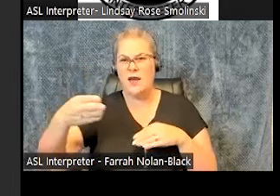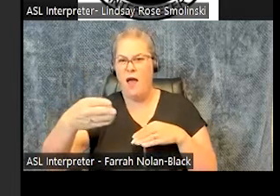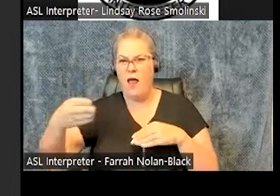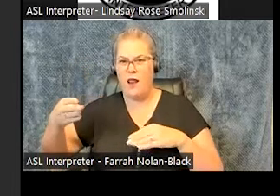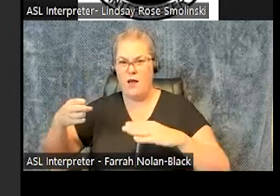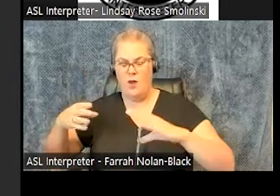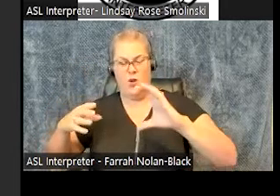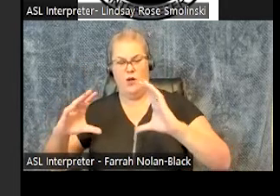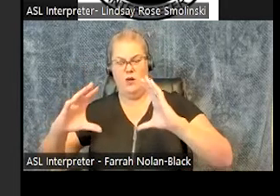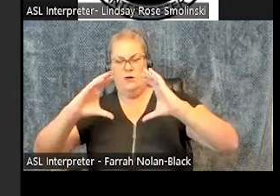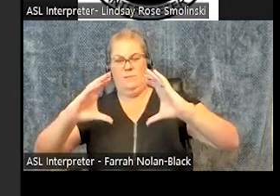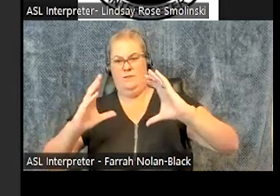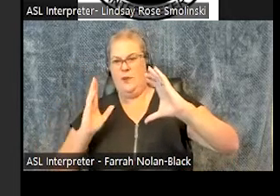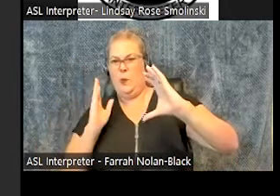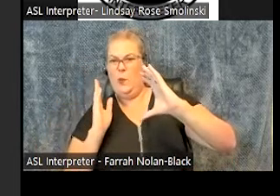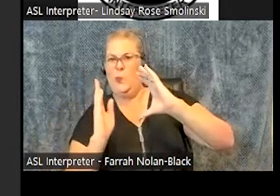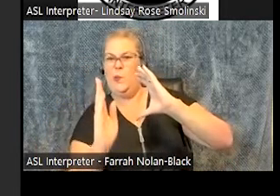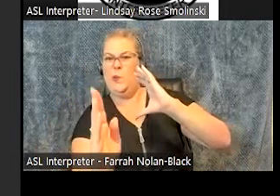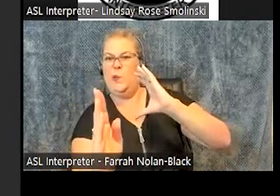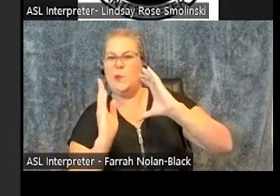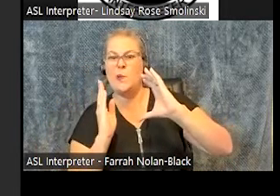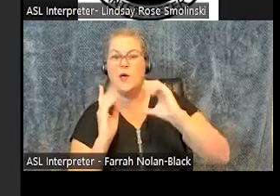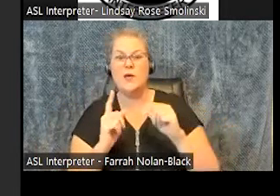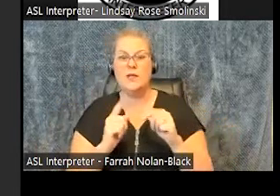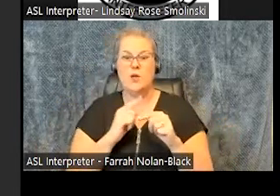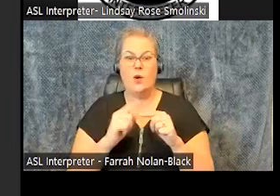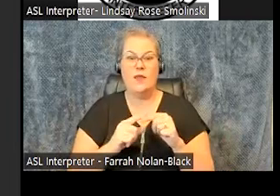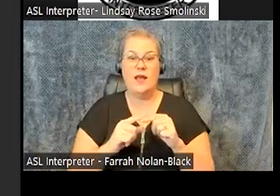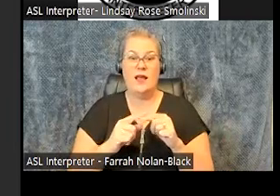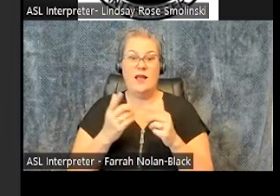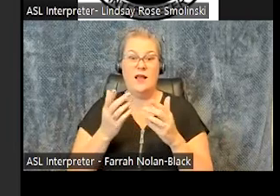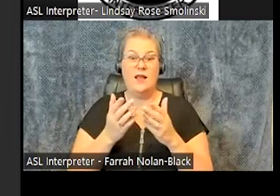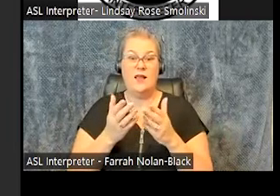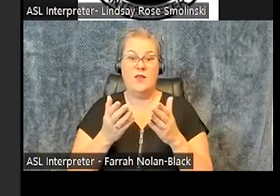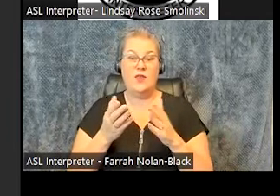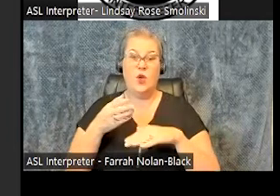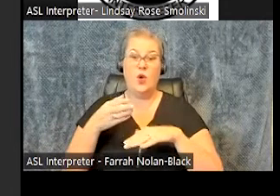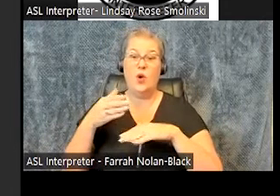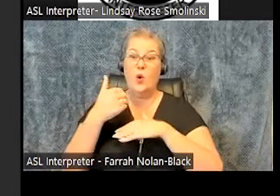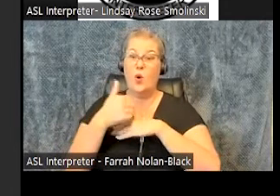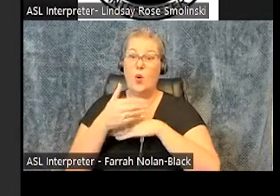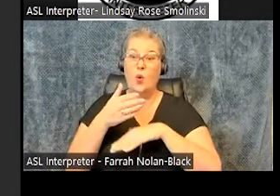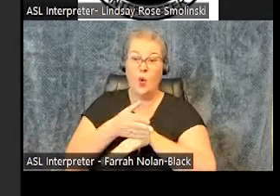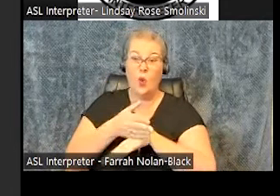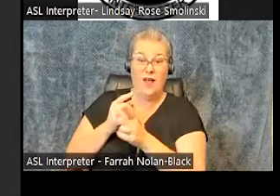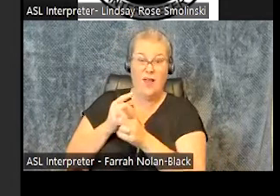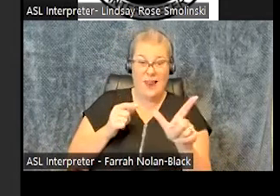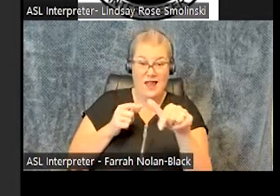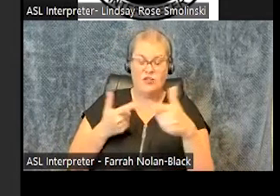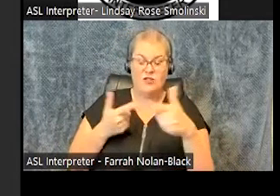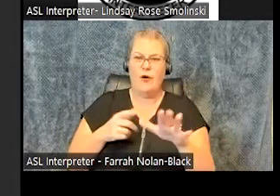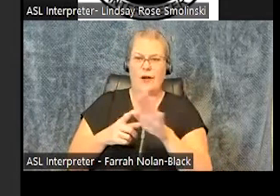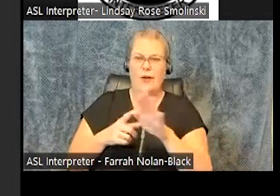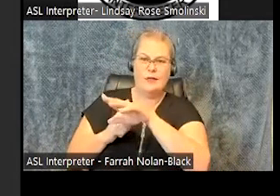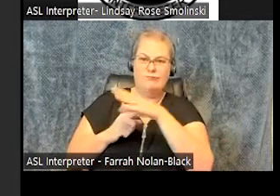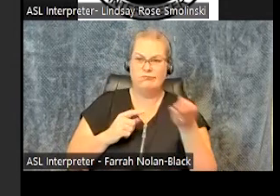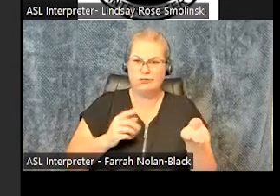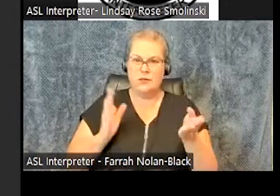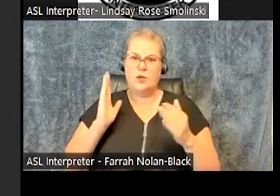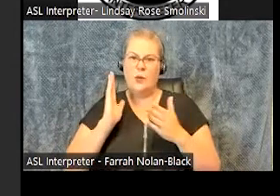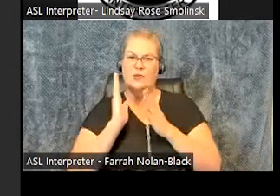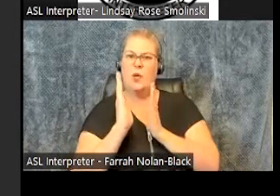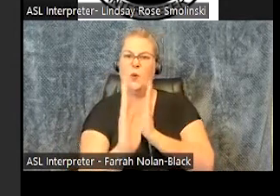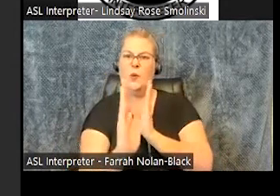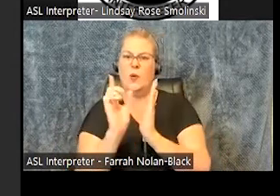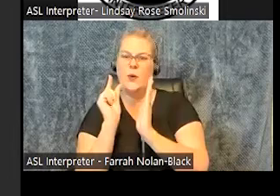And so the pieces of wood you see back down to the left off the mill have been offloaded. And so that's actually going through in order to